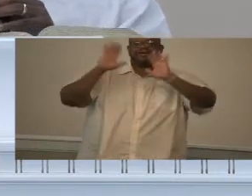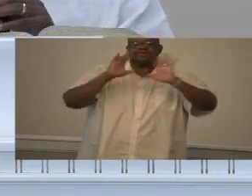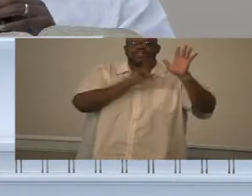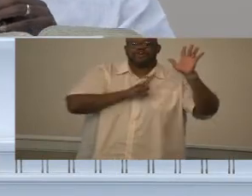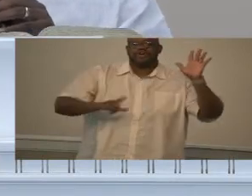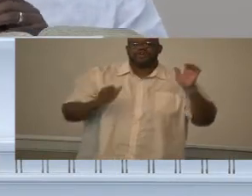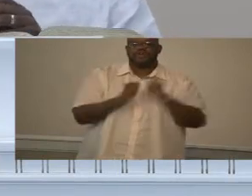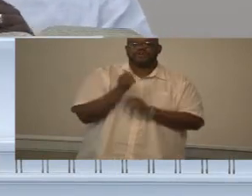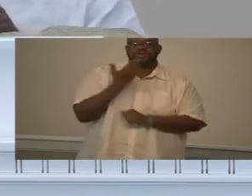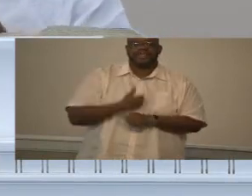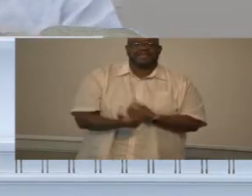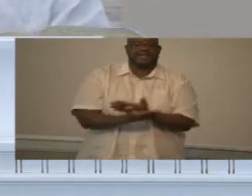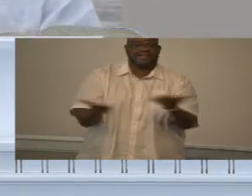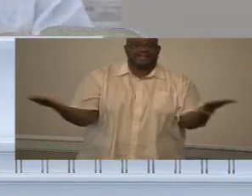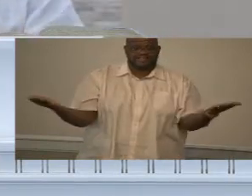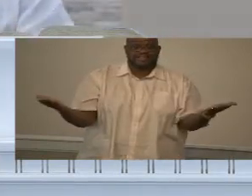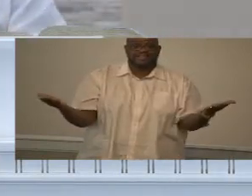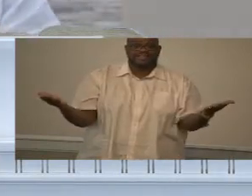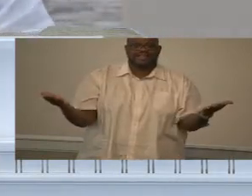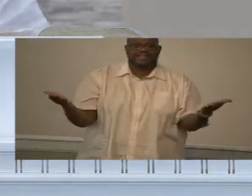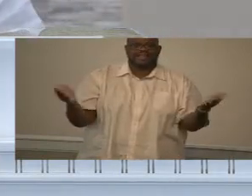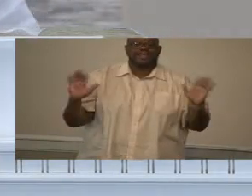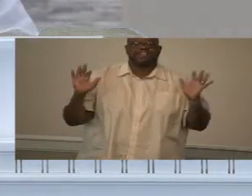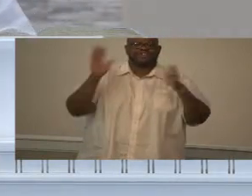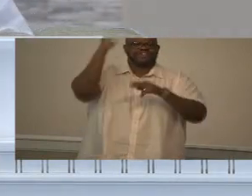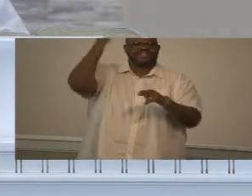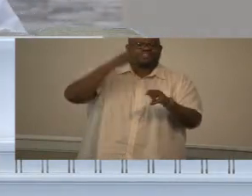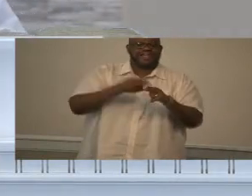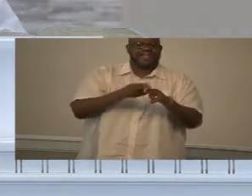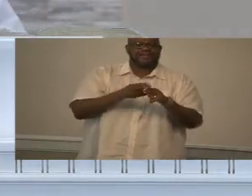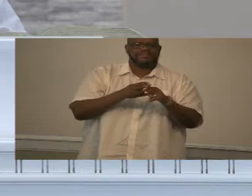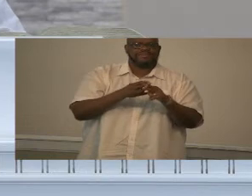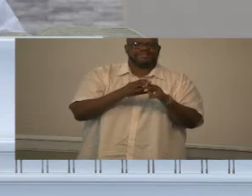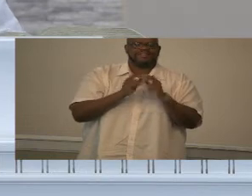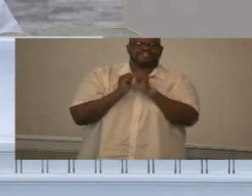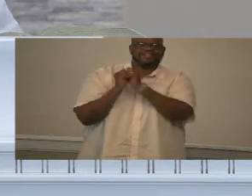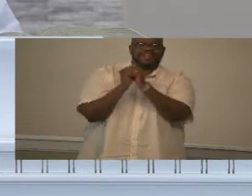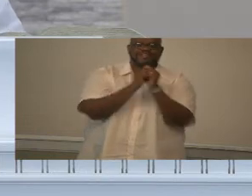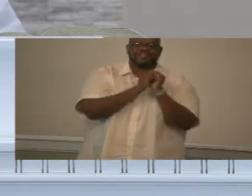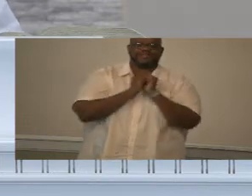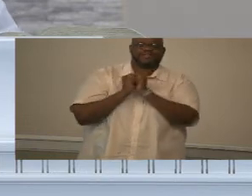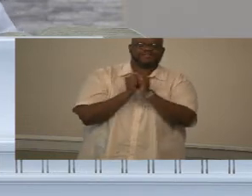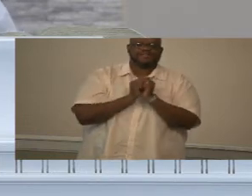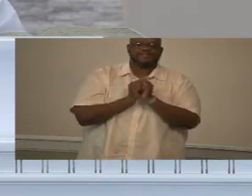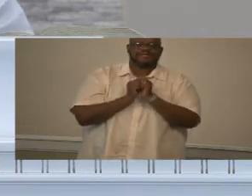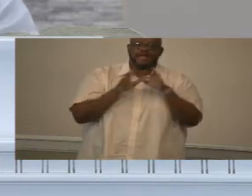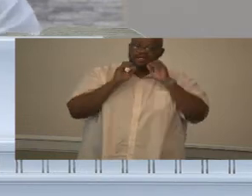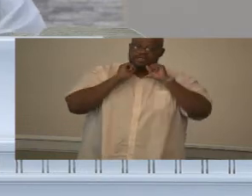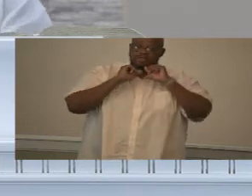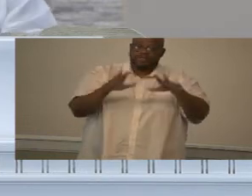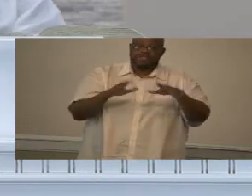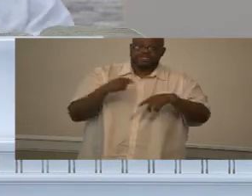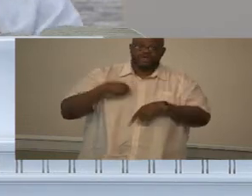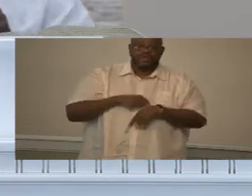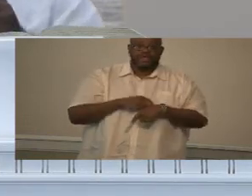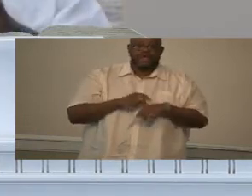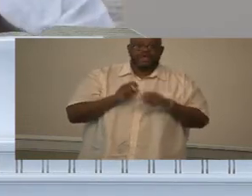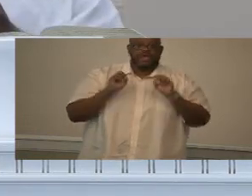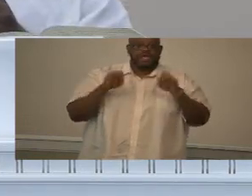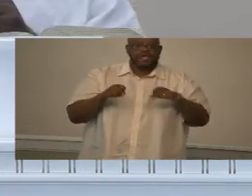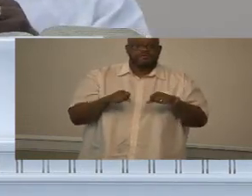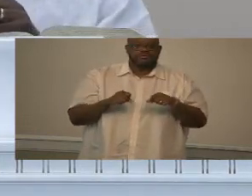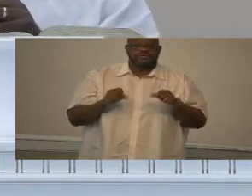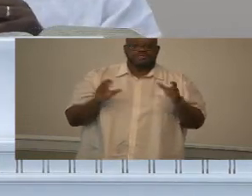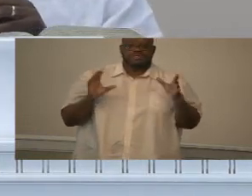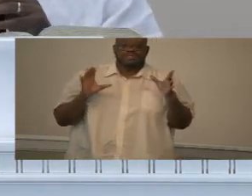the Lord with me. Let us exalt his name together. It's a blessing as we are able to